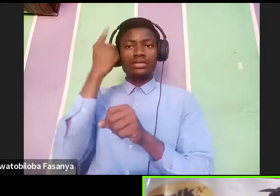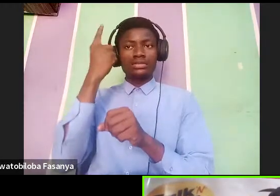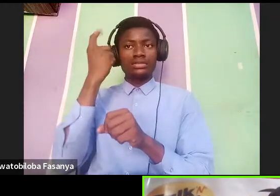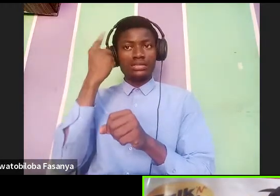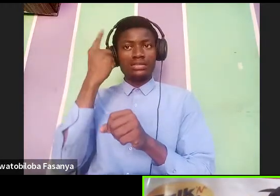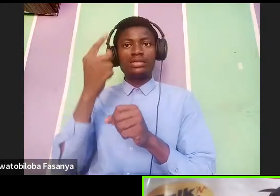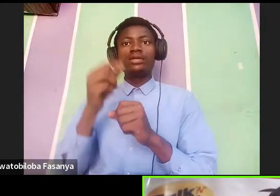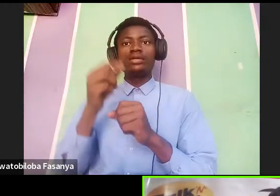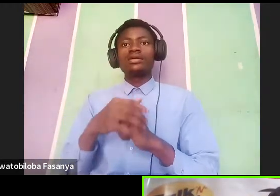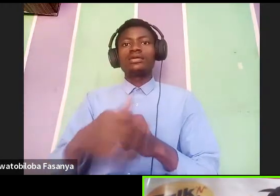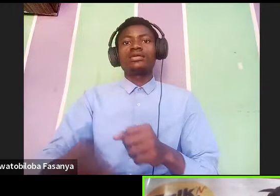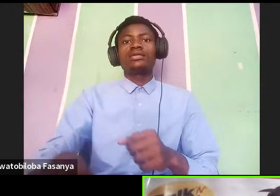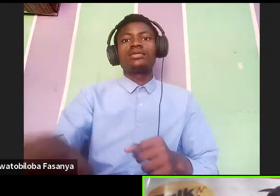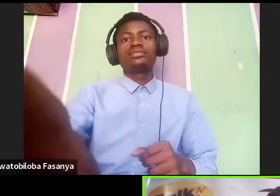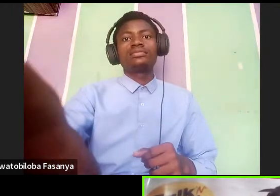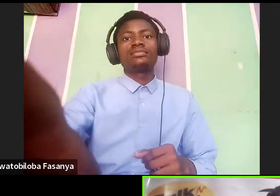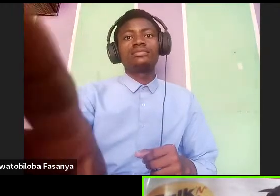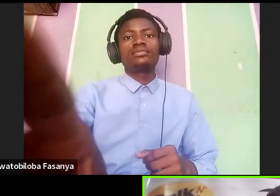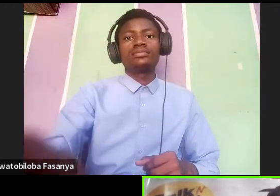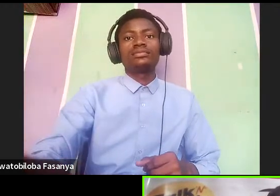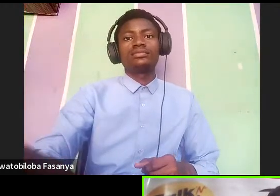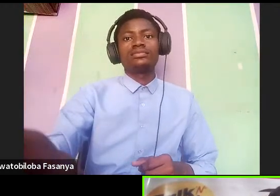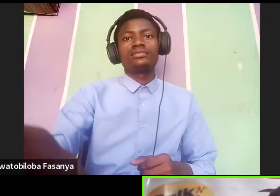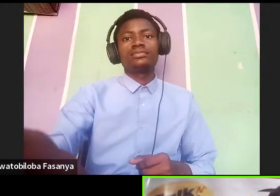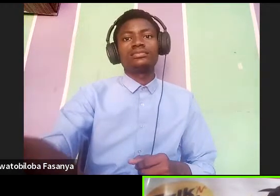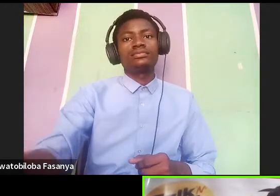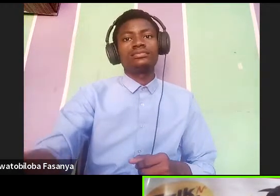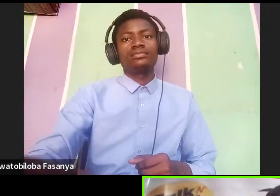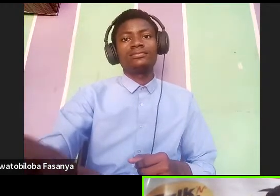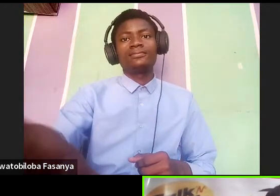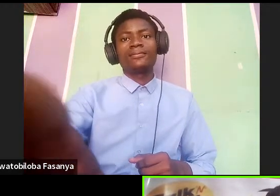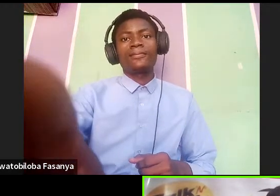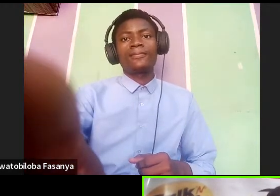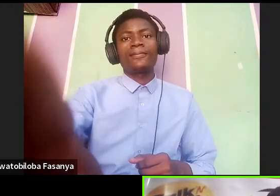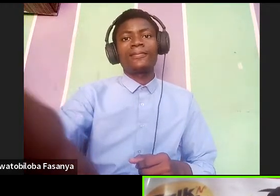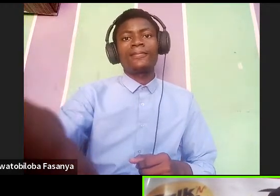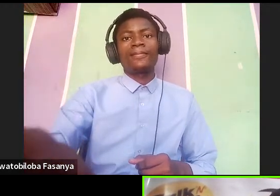Mr. Joshua, please say a word or two to the audience.